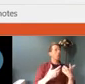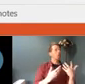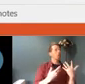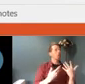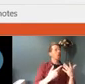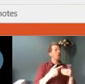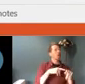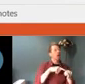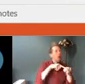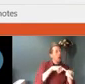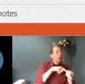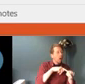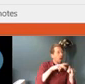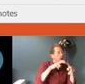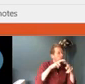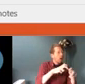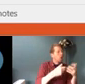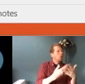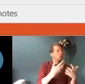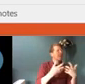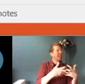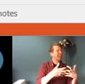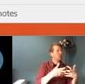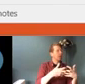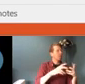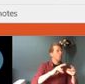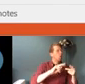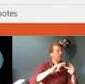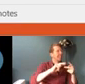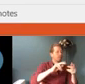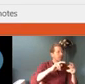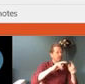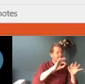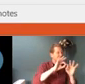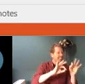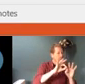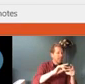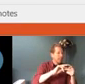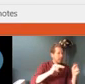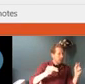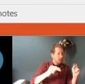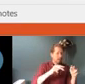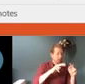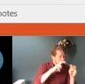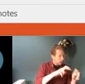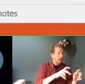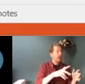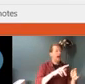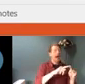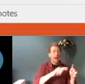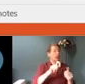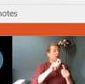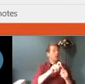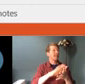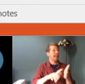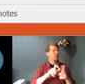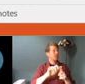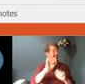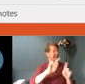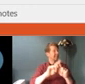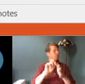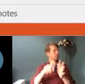more specifically sequencing technologies, that were common in my PhD and the different projects that were my PhD, and